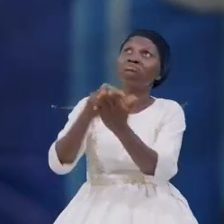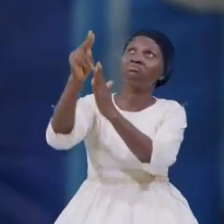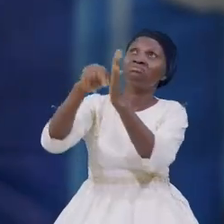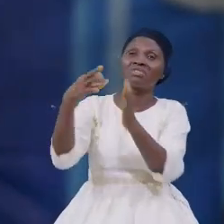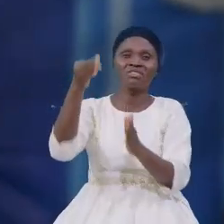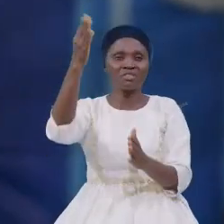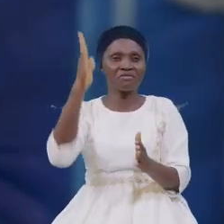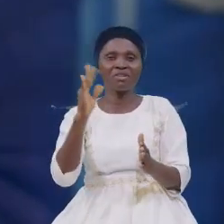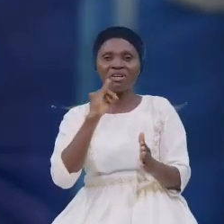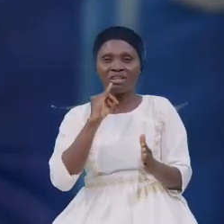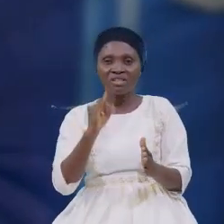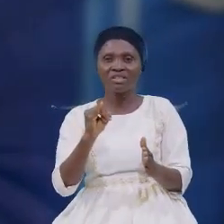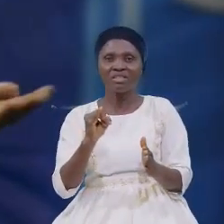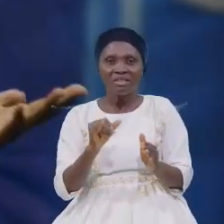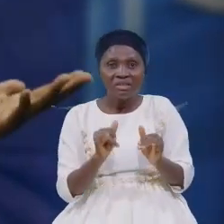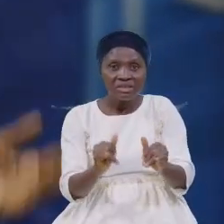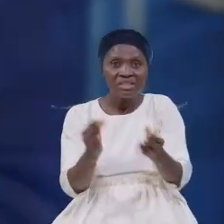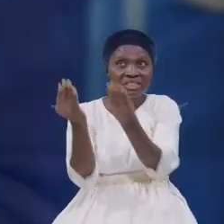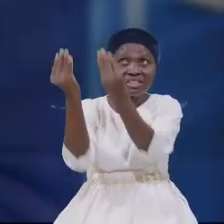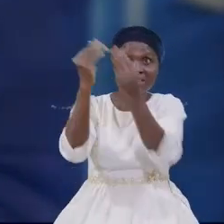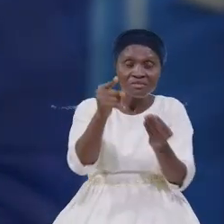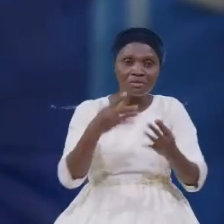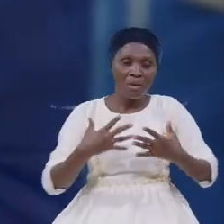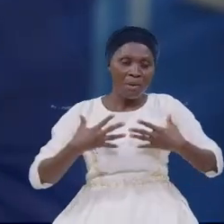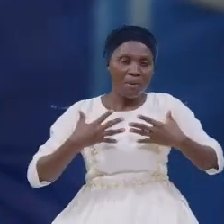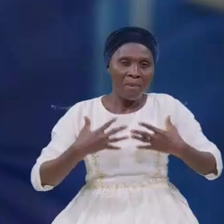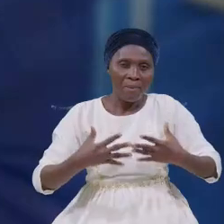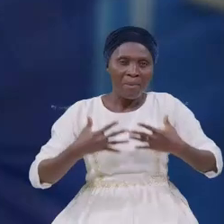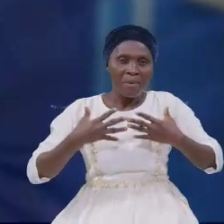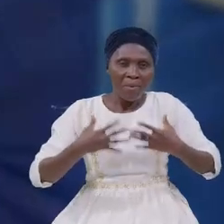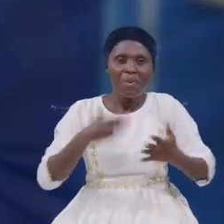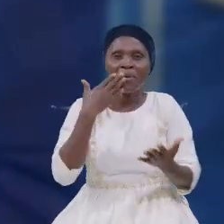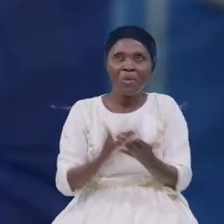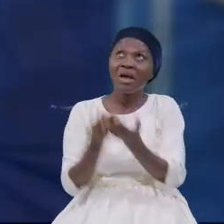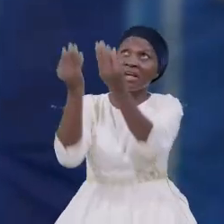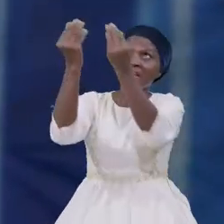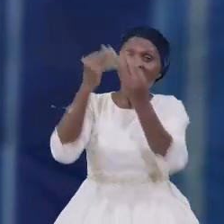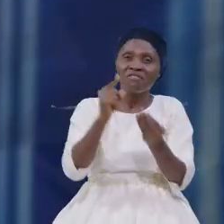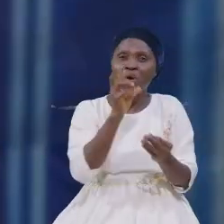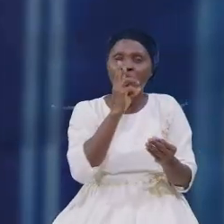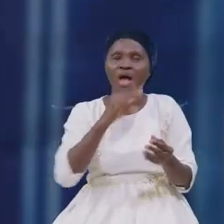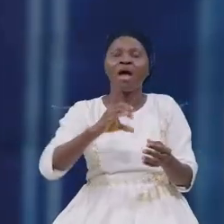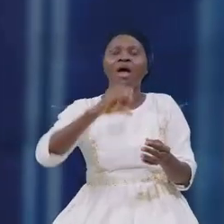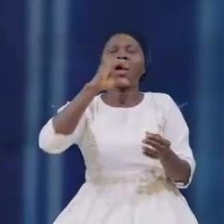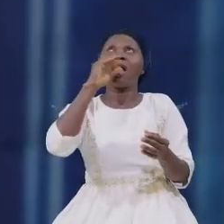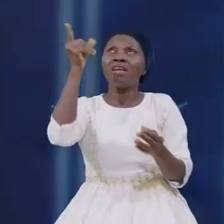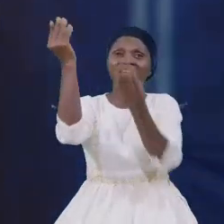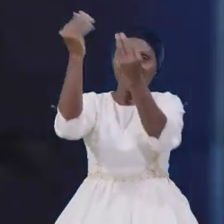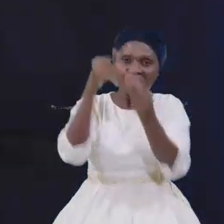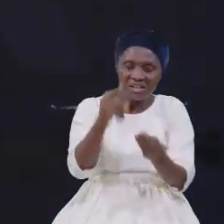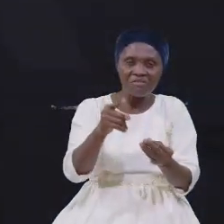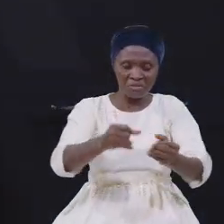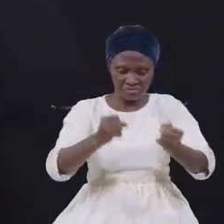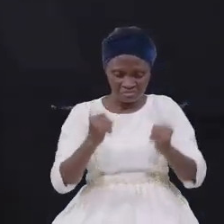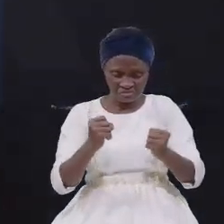the air to breathe. It still gives you the water to drink. It still gives you the solid ground to tread